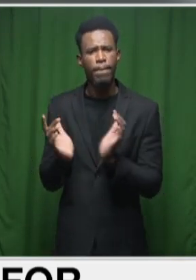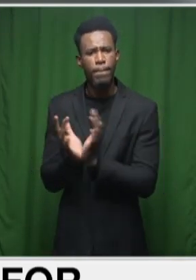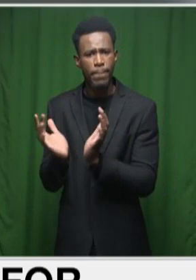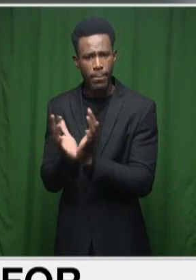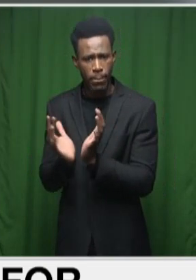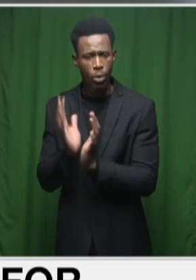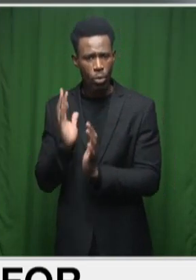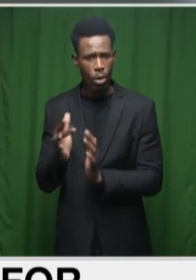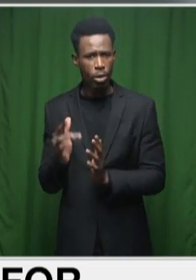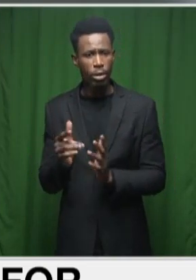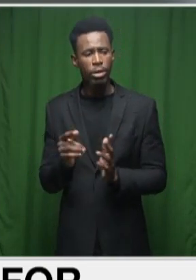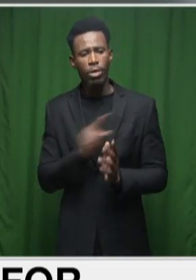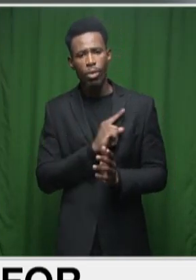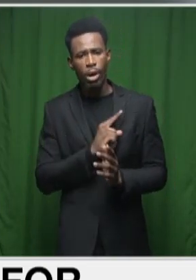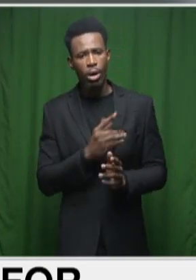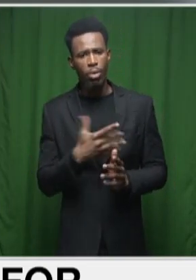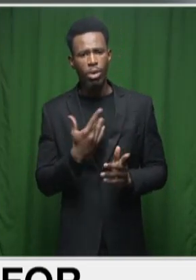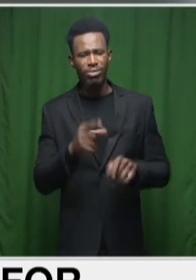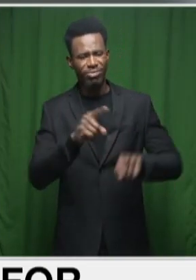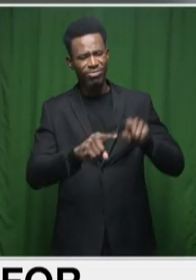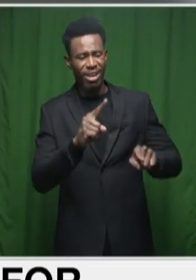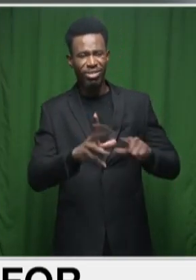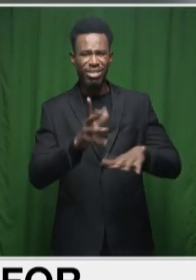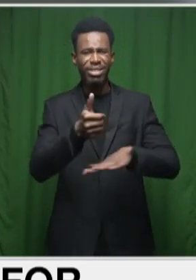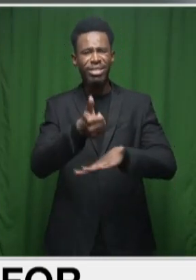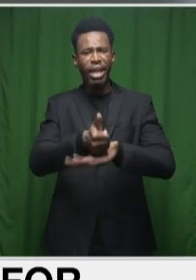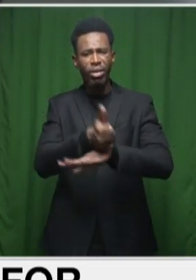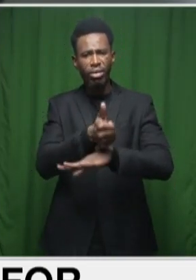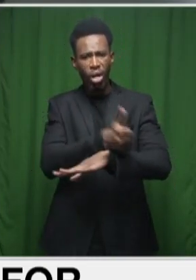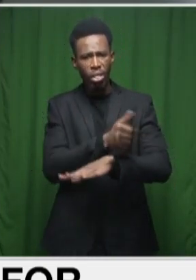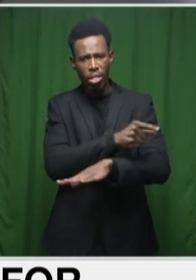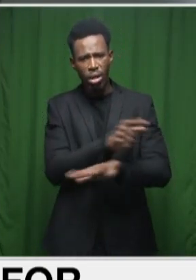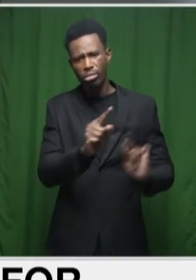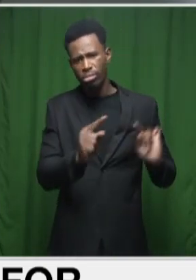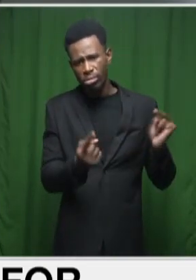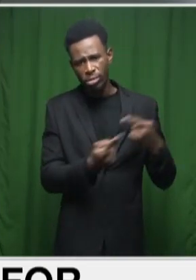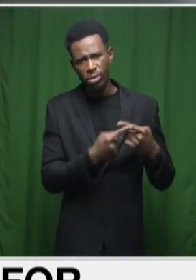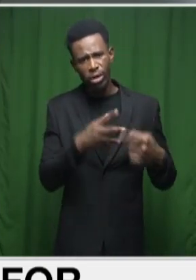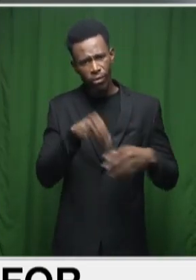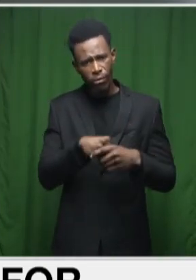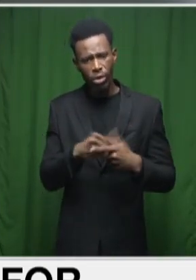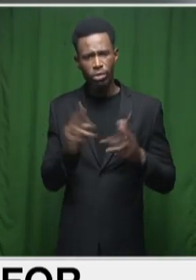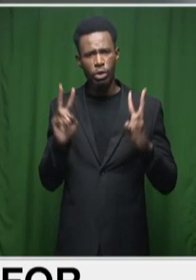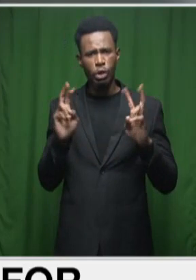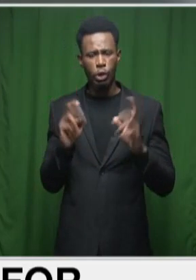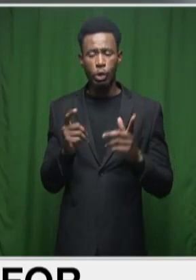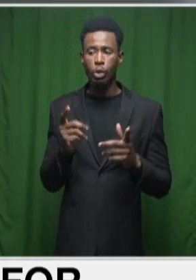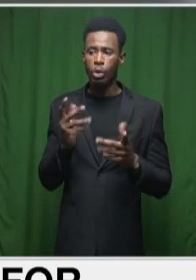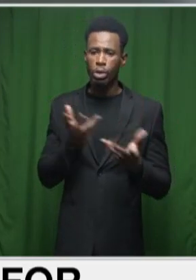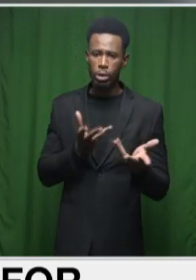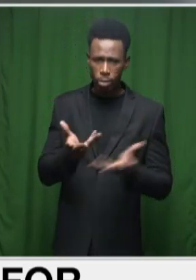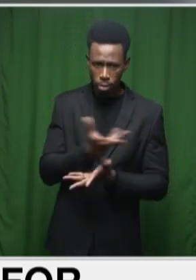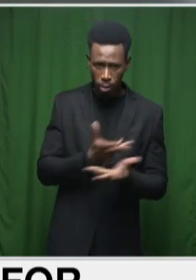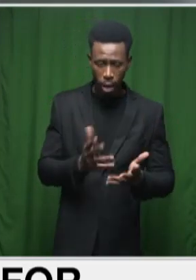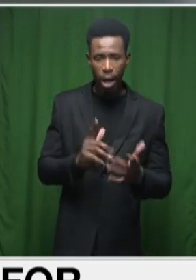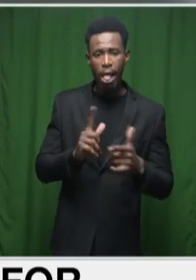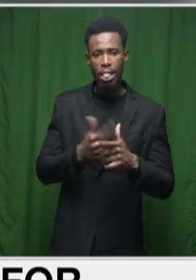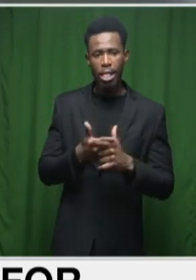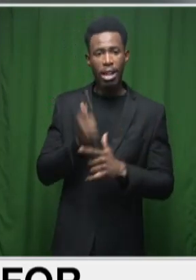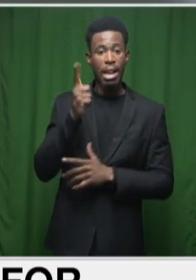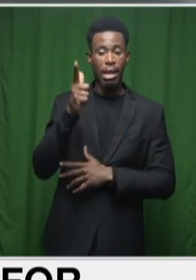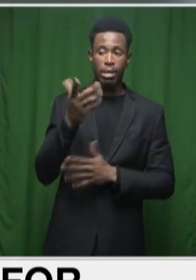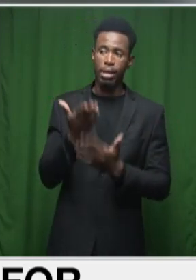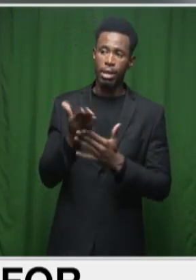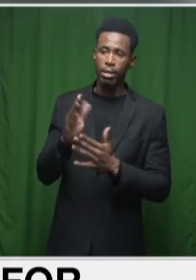stakeholders who have been working in the space to speak about these issues. Then later on, engaging with the EU. So that's from